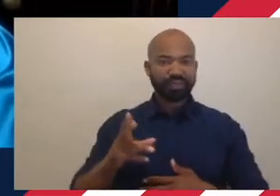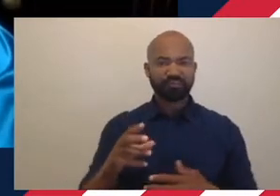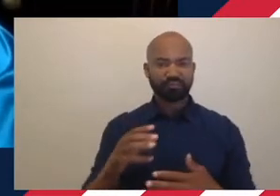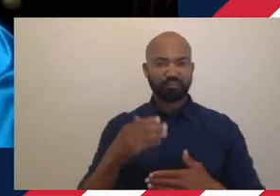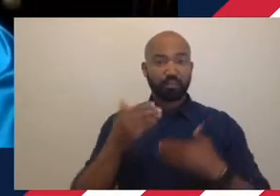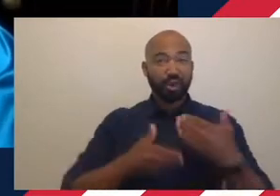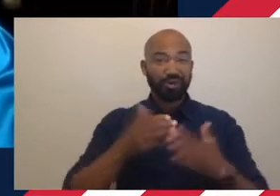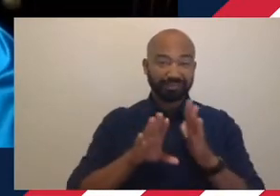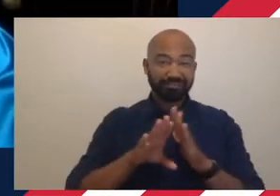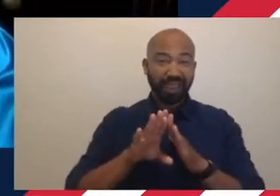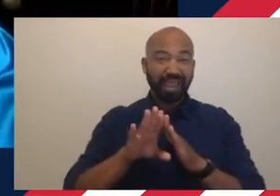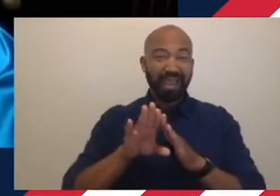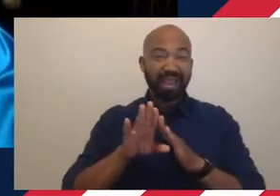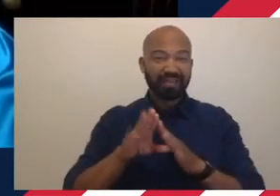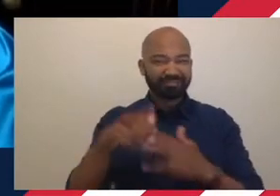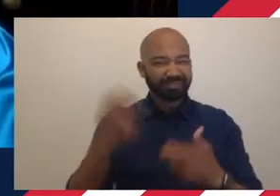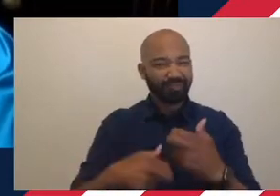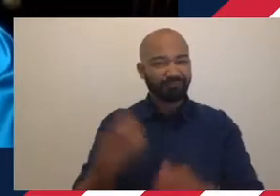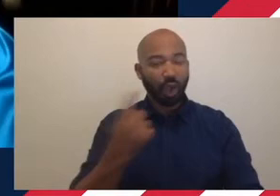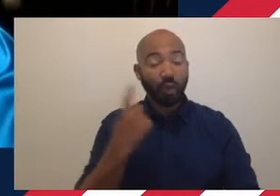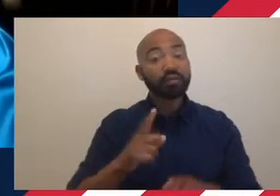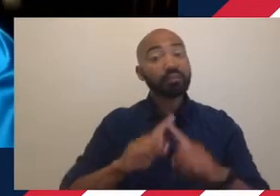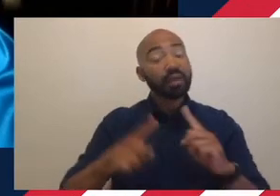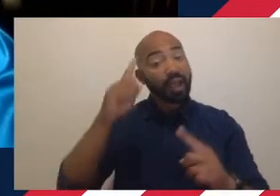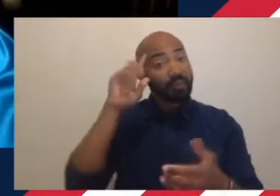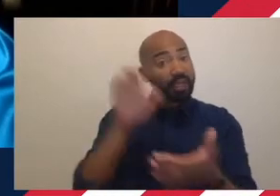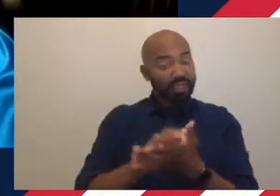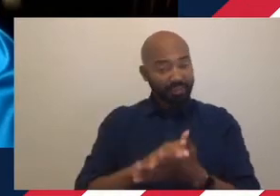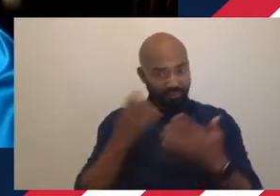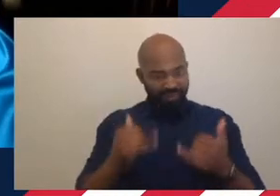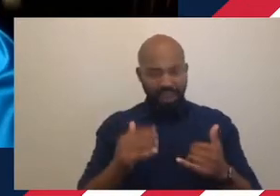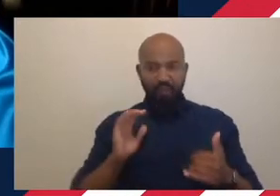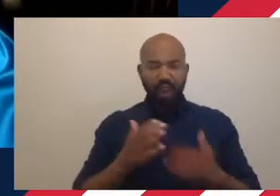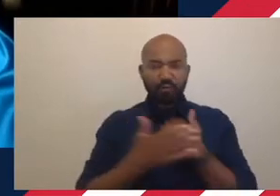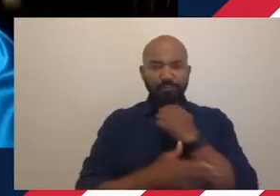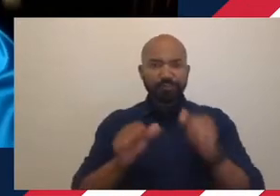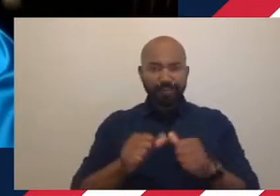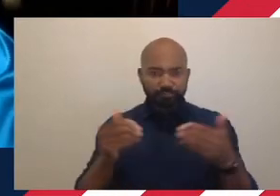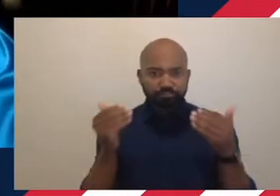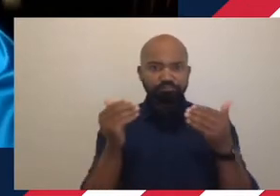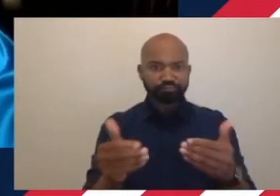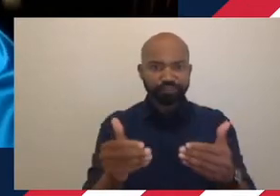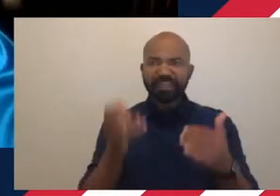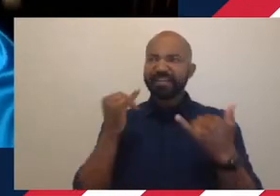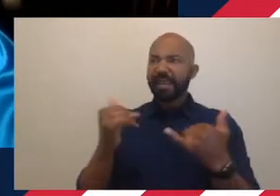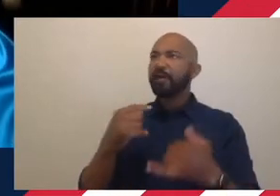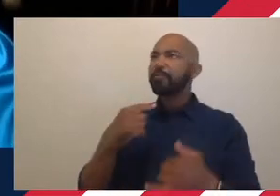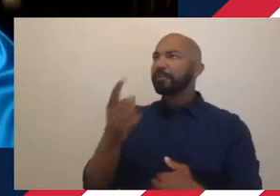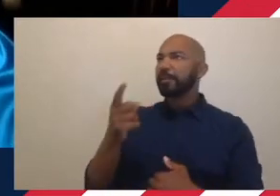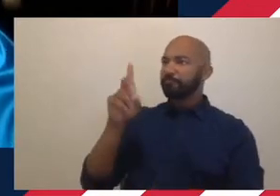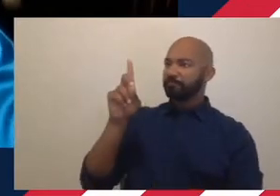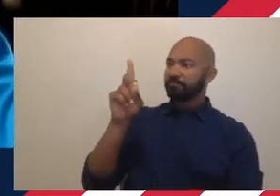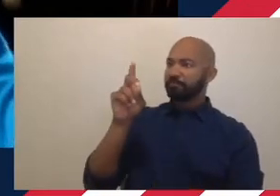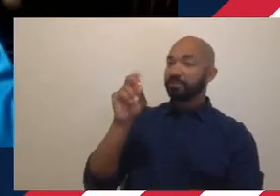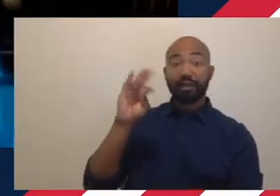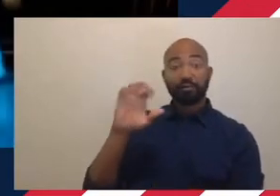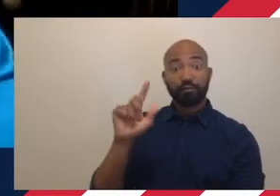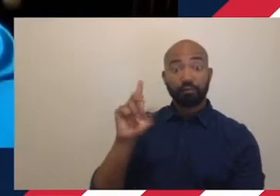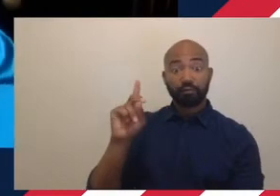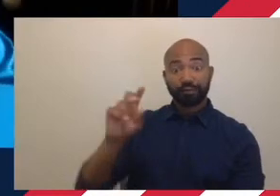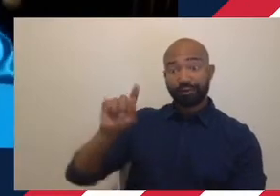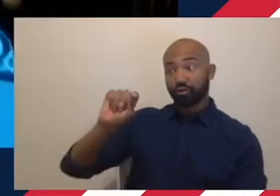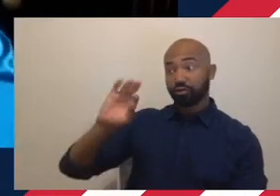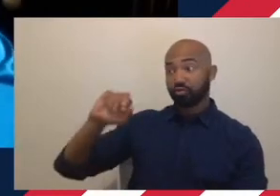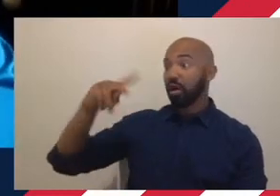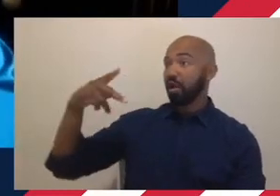but together, I believe we can move our country forward and resign Donald Trump to the dustbin of history and elect